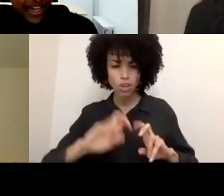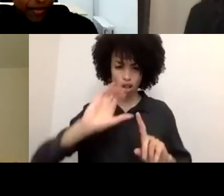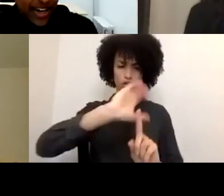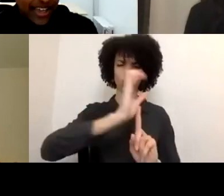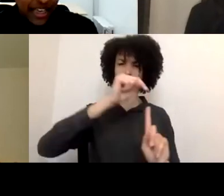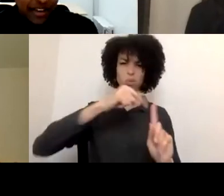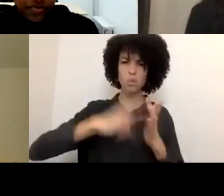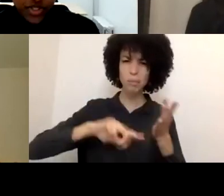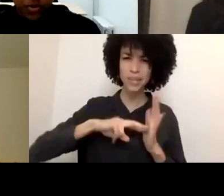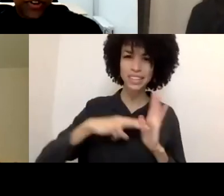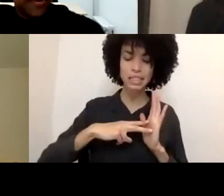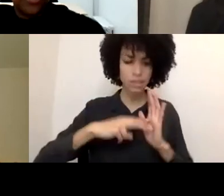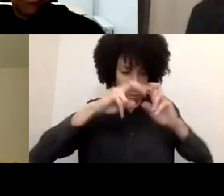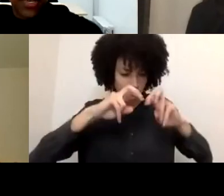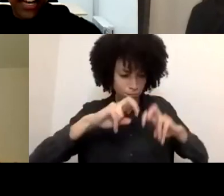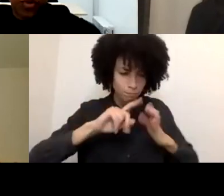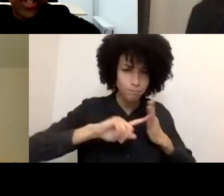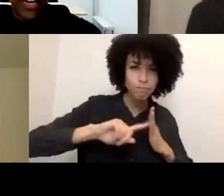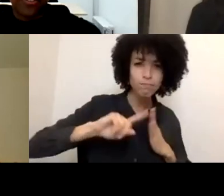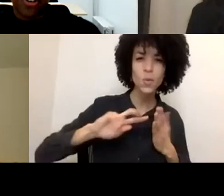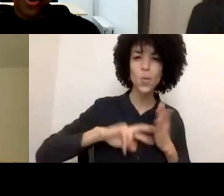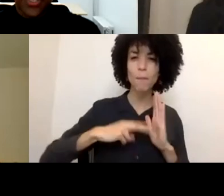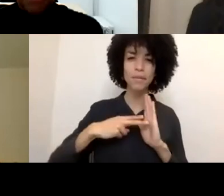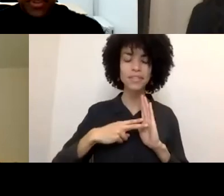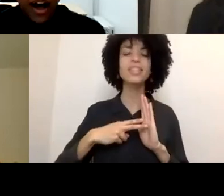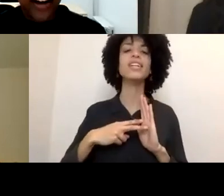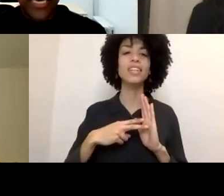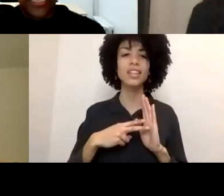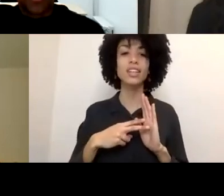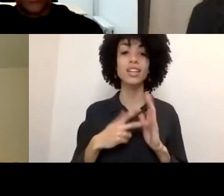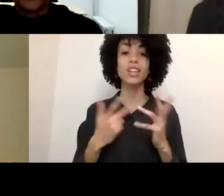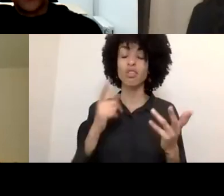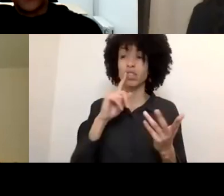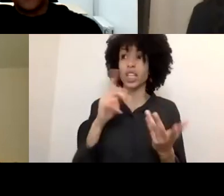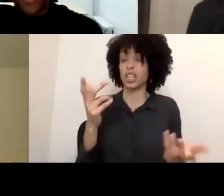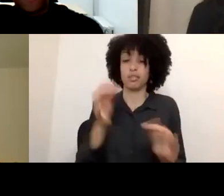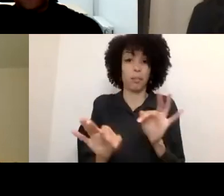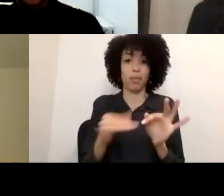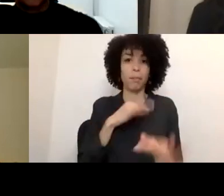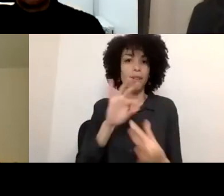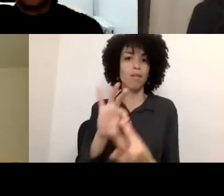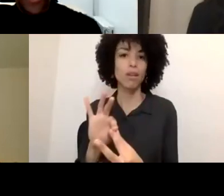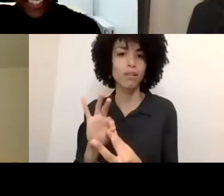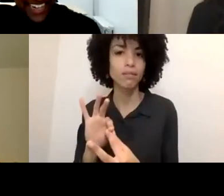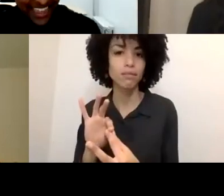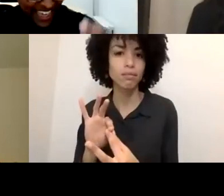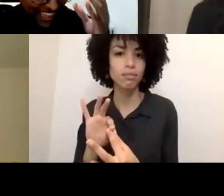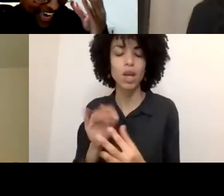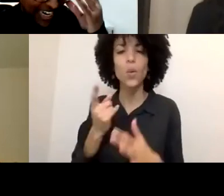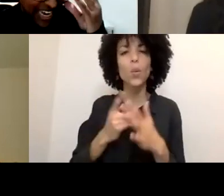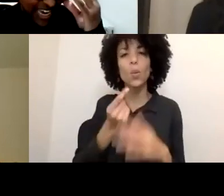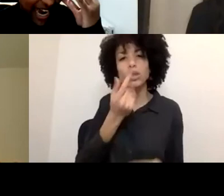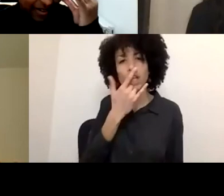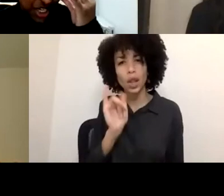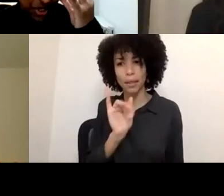means. And I think so fundamentally for me, it kind of boils down to belonging, right? And how that sort of manifests. And I think